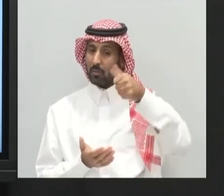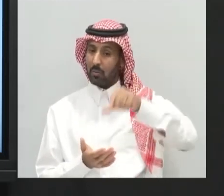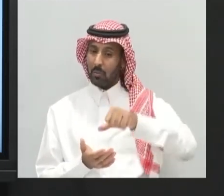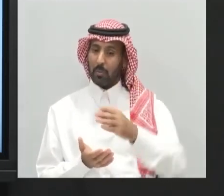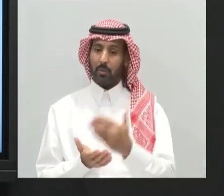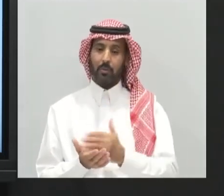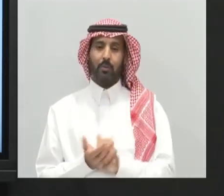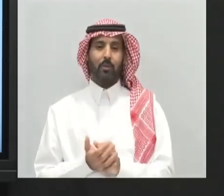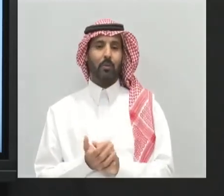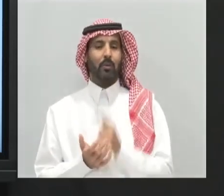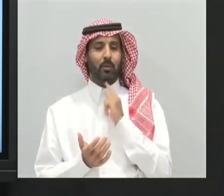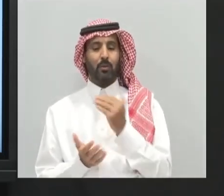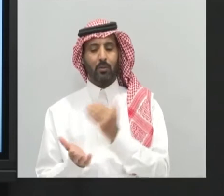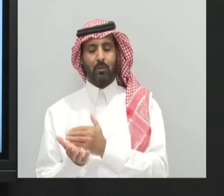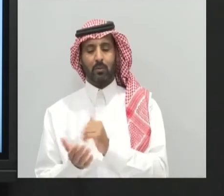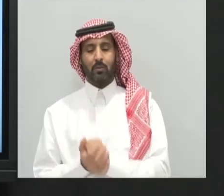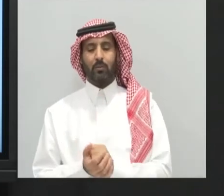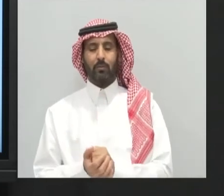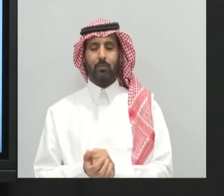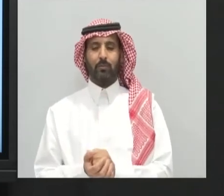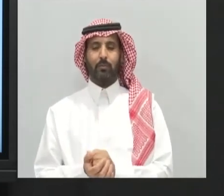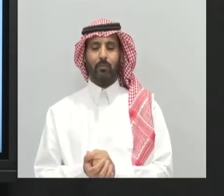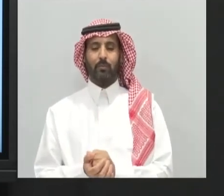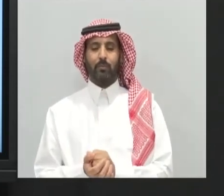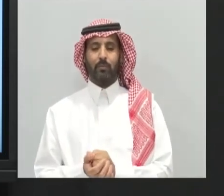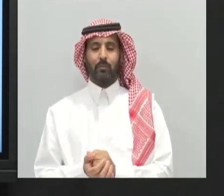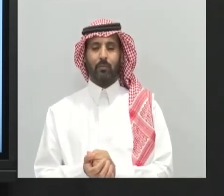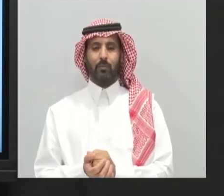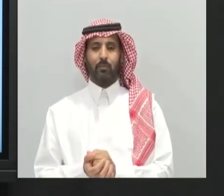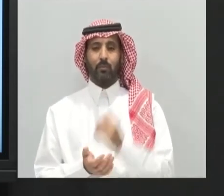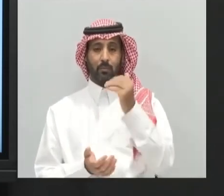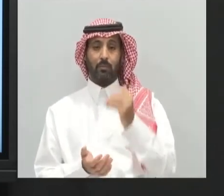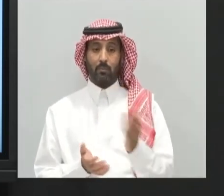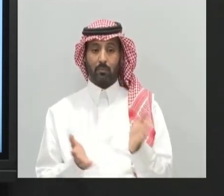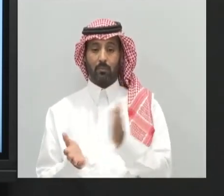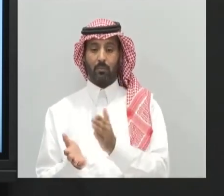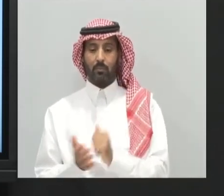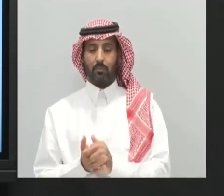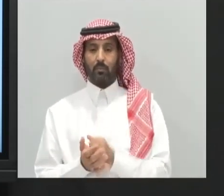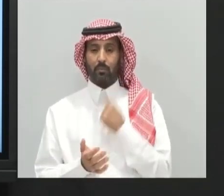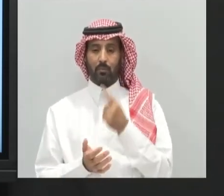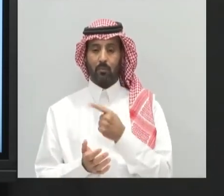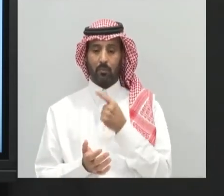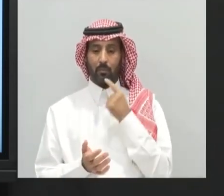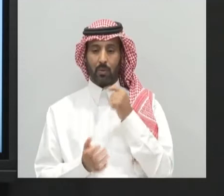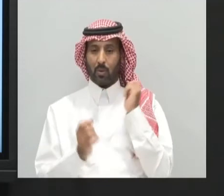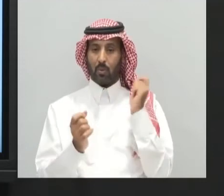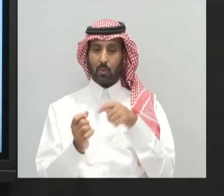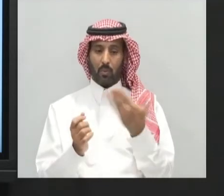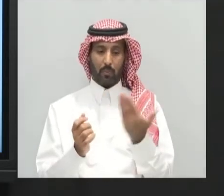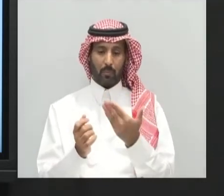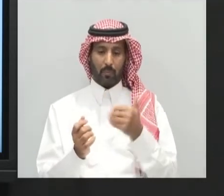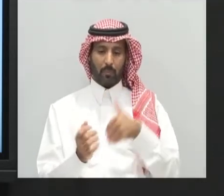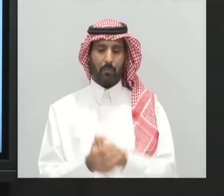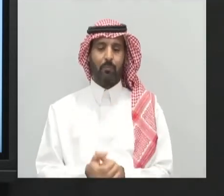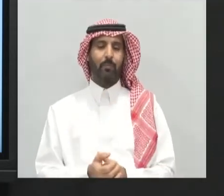good or bad and make a comment. So now, let us talk about our objectives and